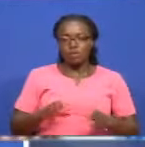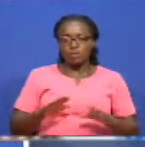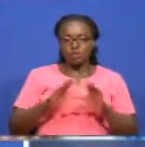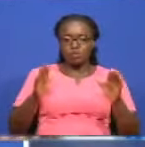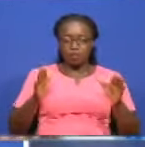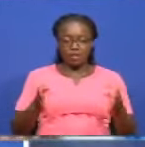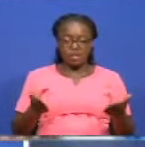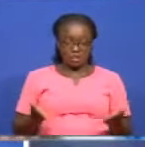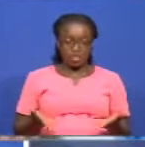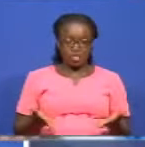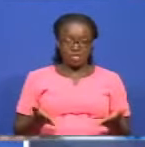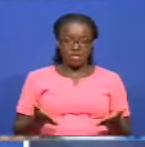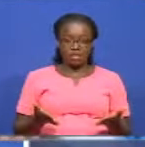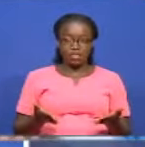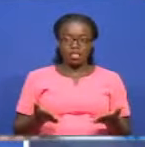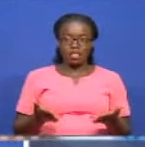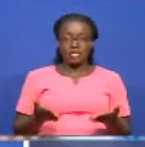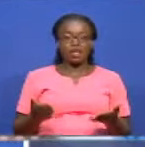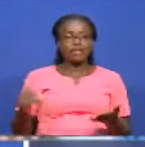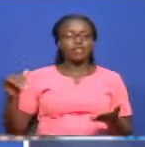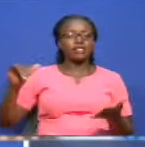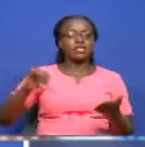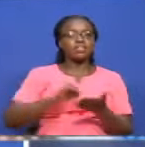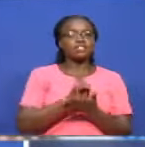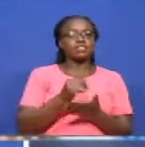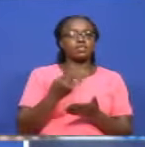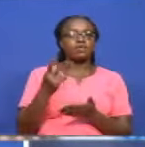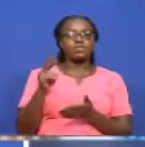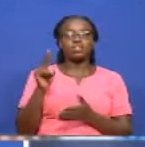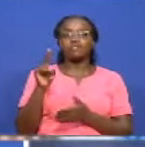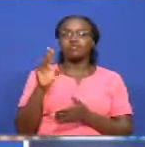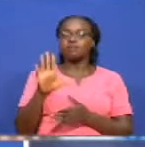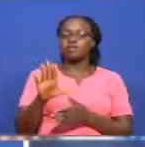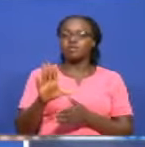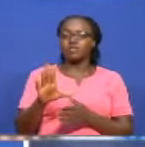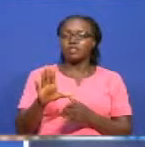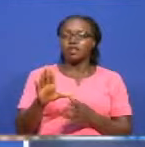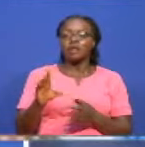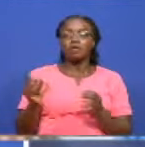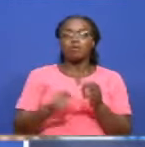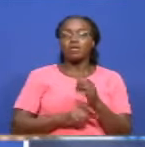landed on 25th, mwezi wa tatu, from Dubai.